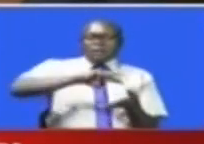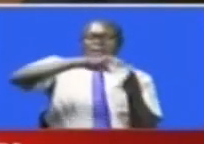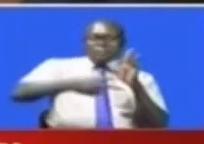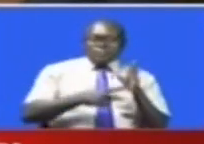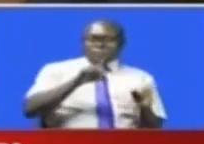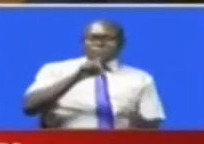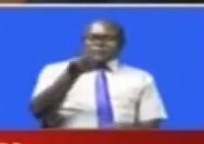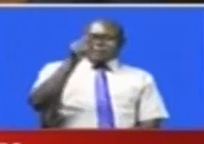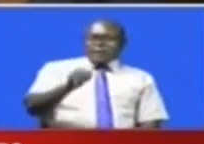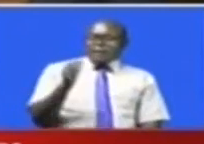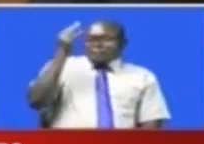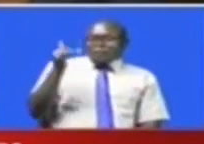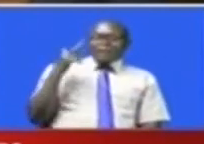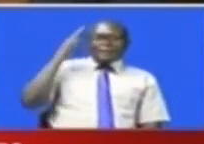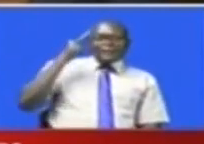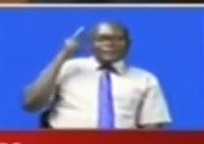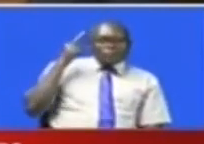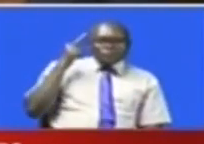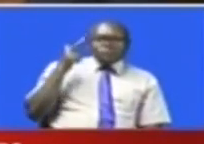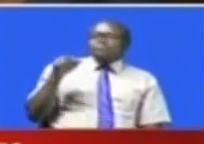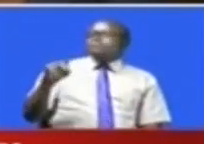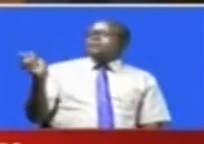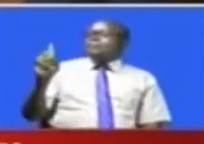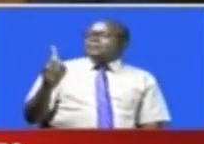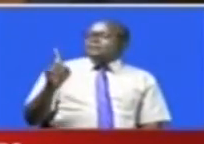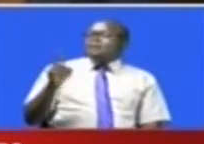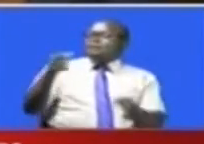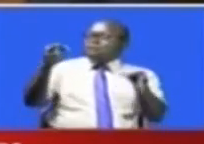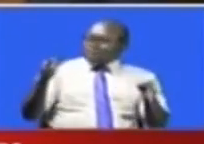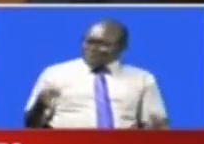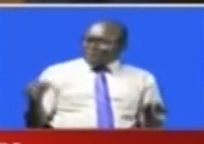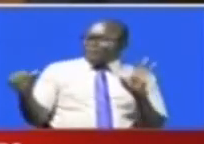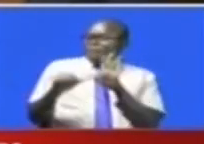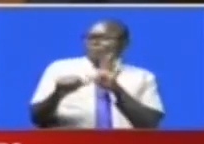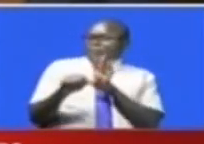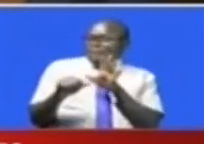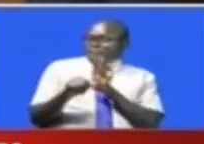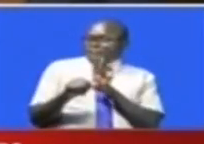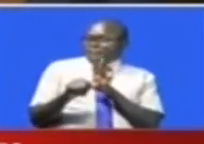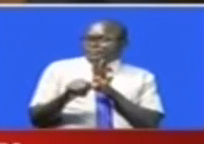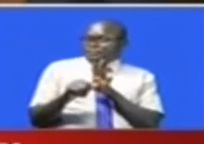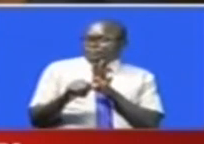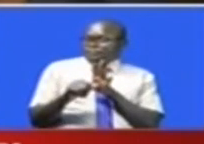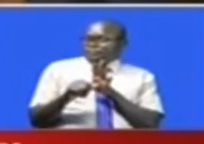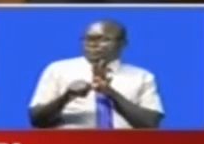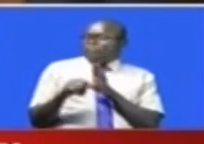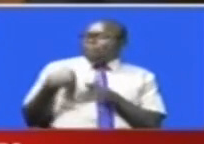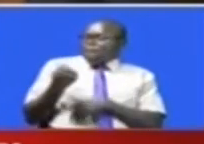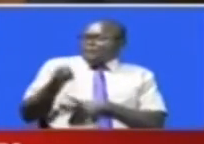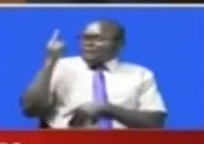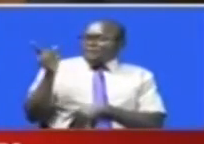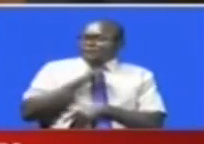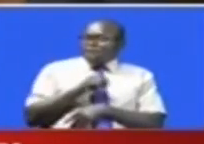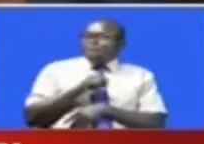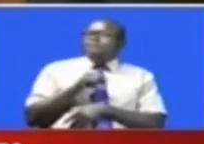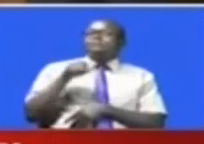Kimwarer and probably some of the reasons why Henry Rotich, Treasury CS, could be in trouble. At some point, we understand that